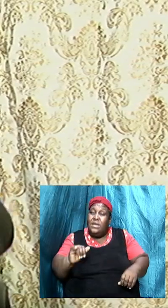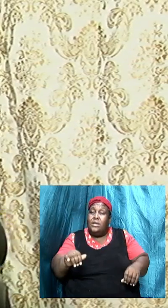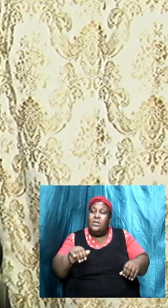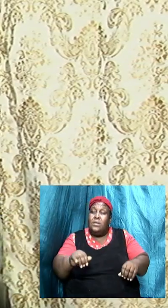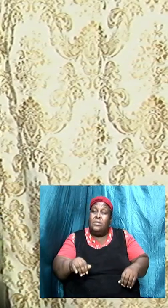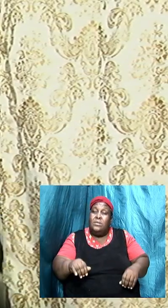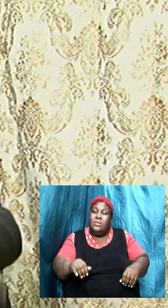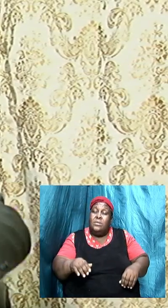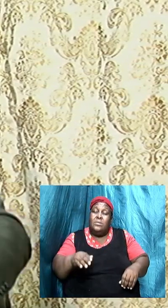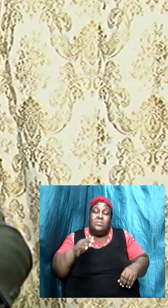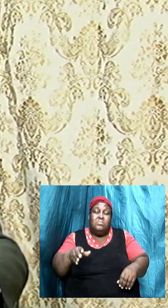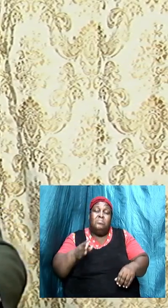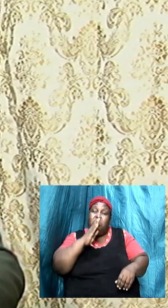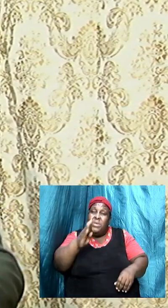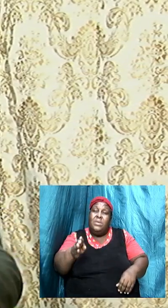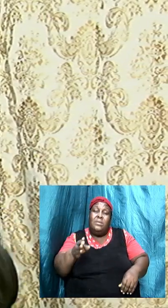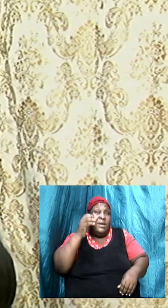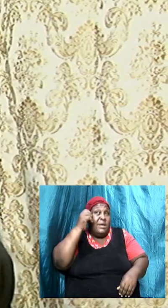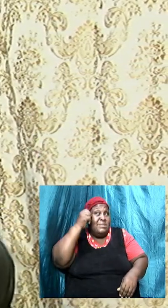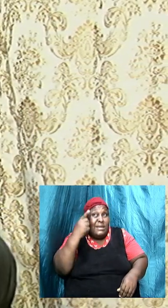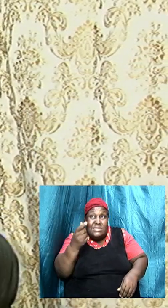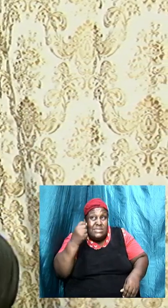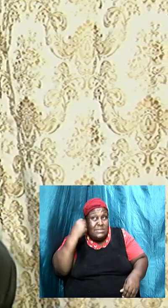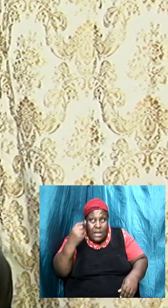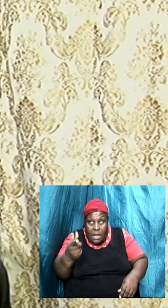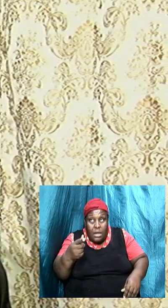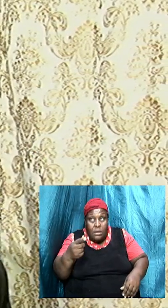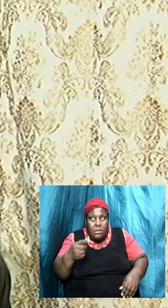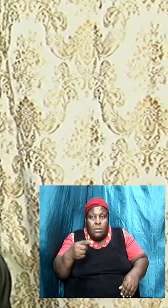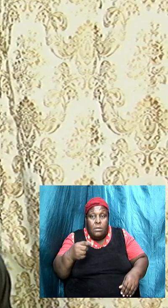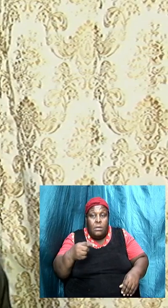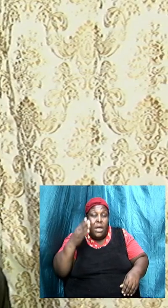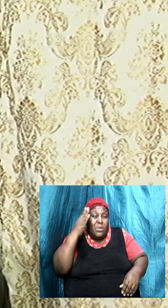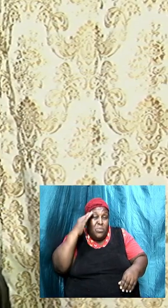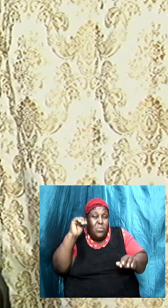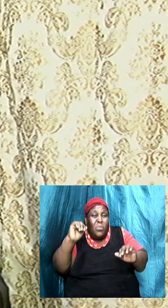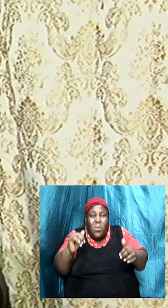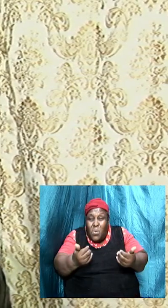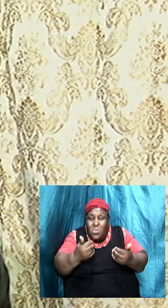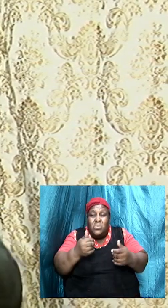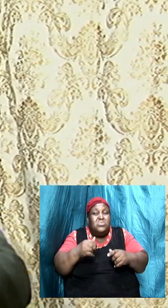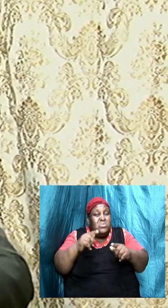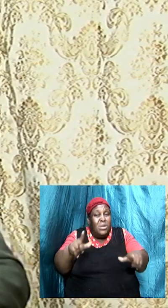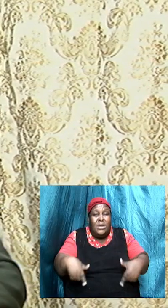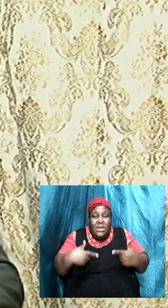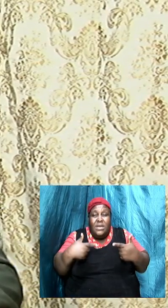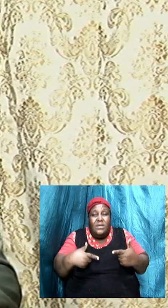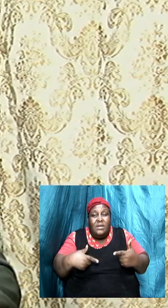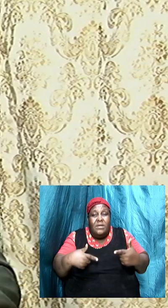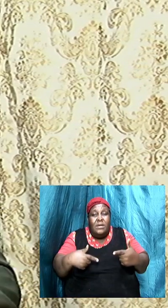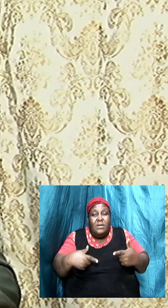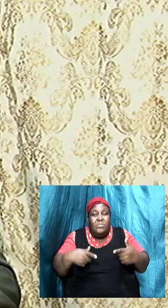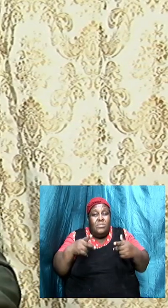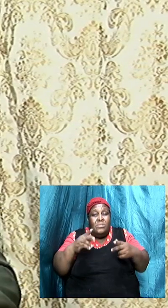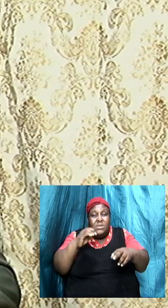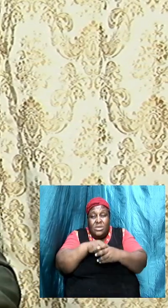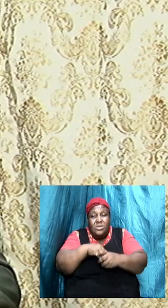But because we are in church for years and we are not convinced